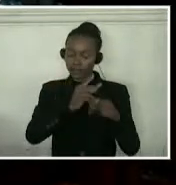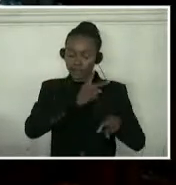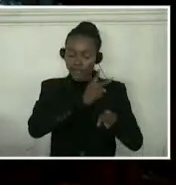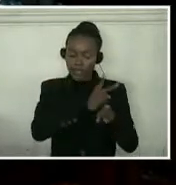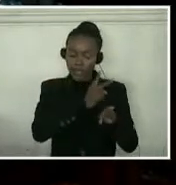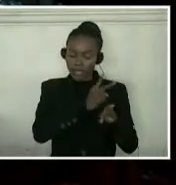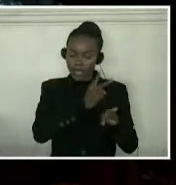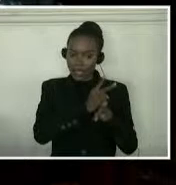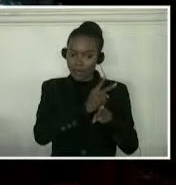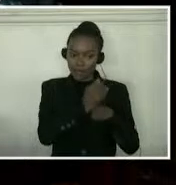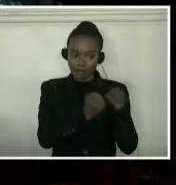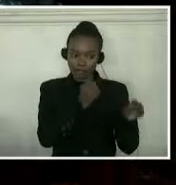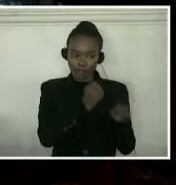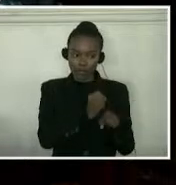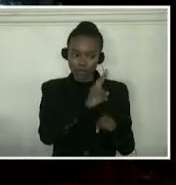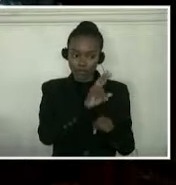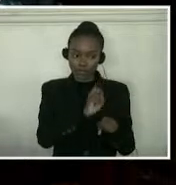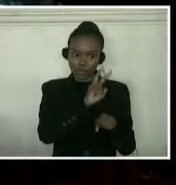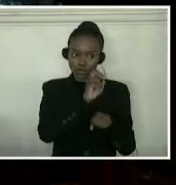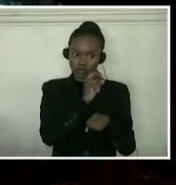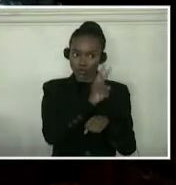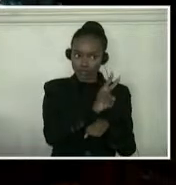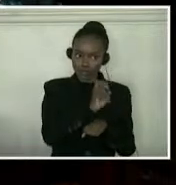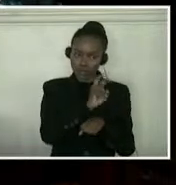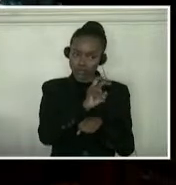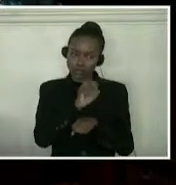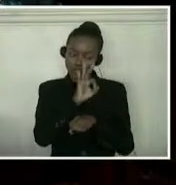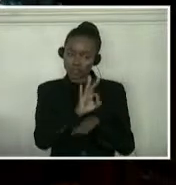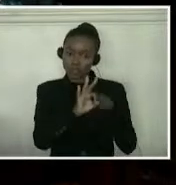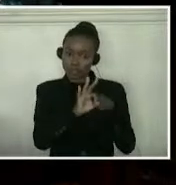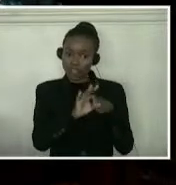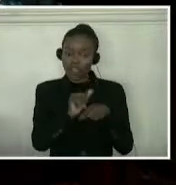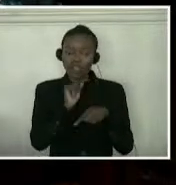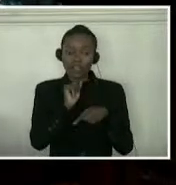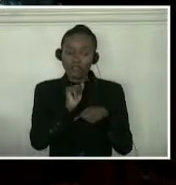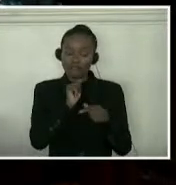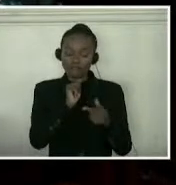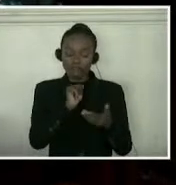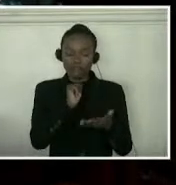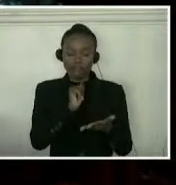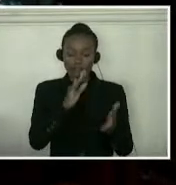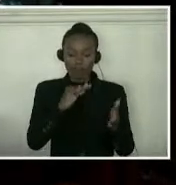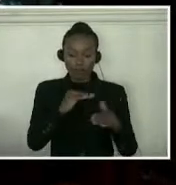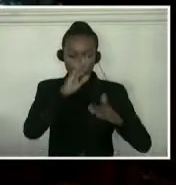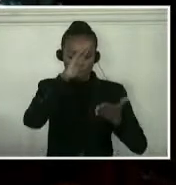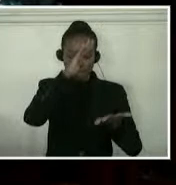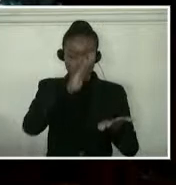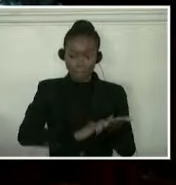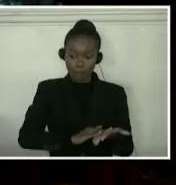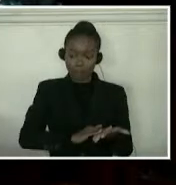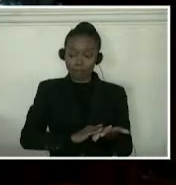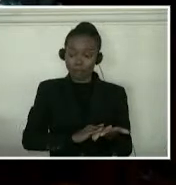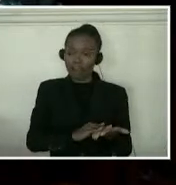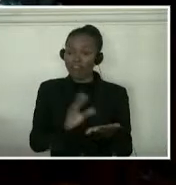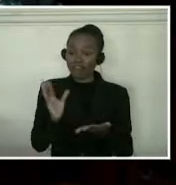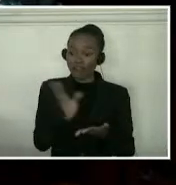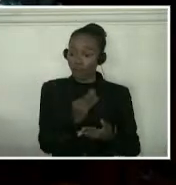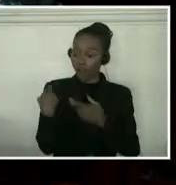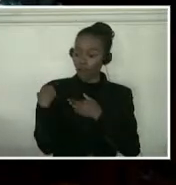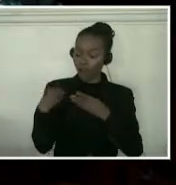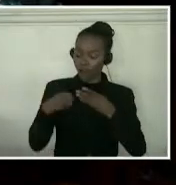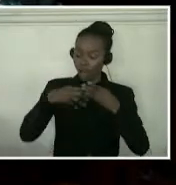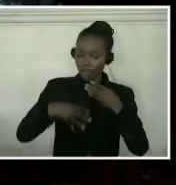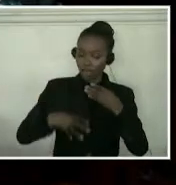2022-23 financial year will be fully utilized for all the responsibilities of the department as this